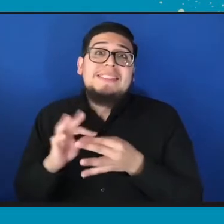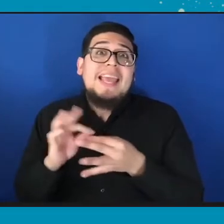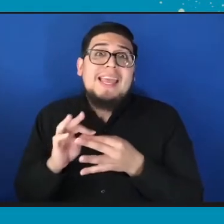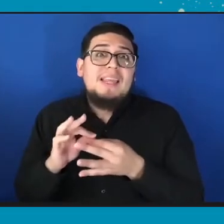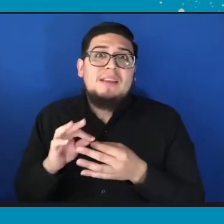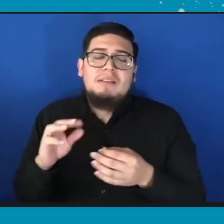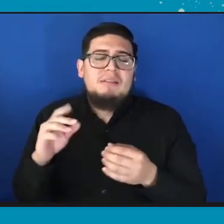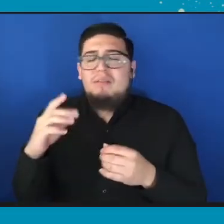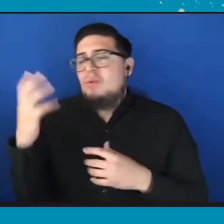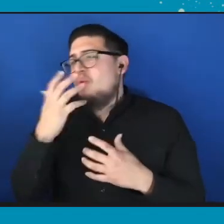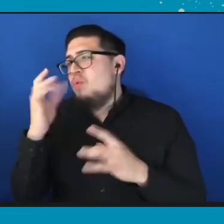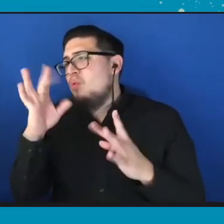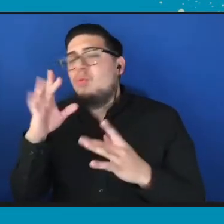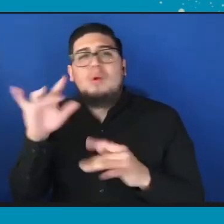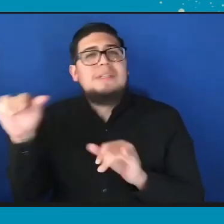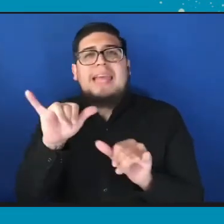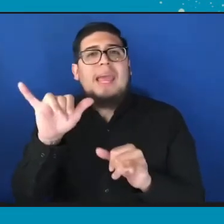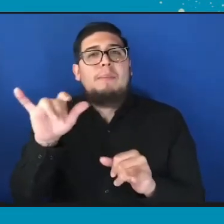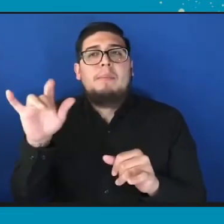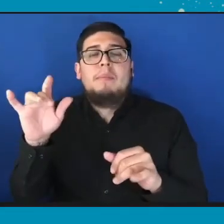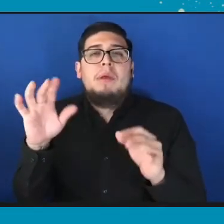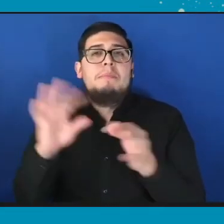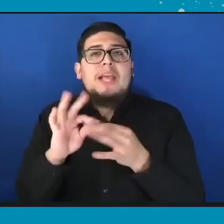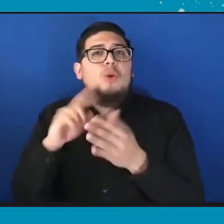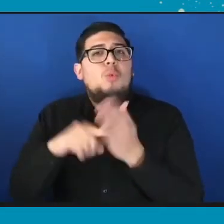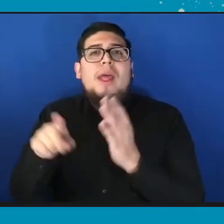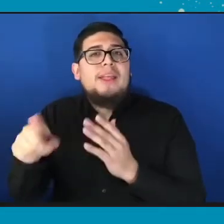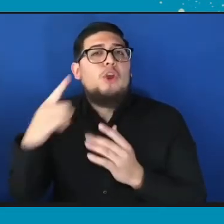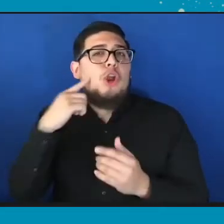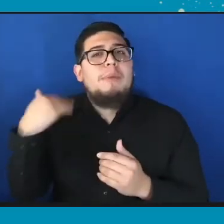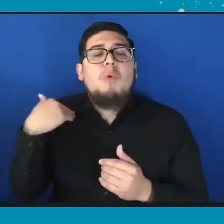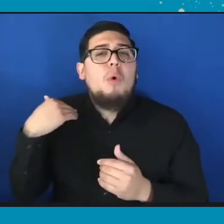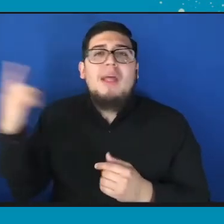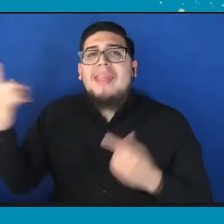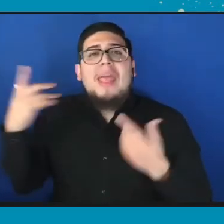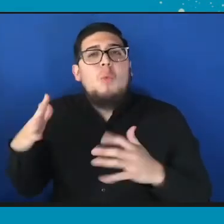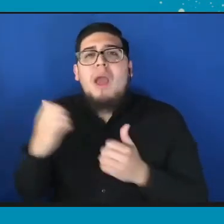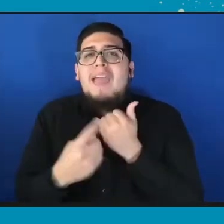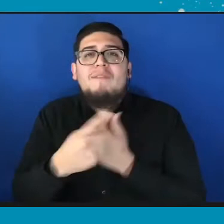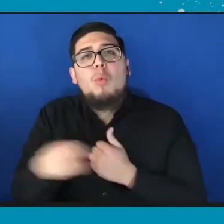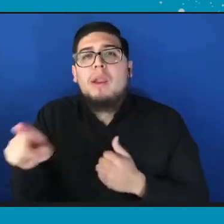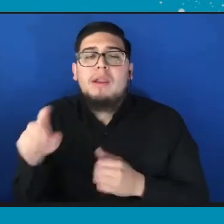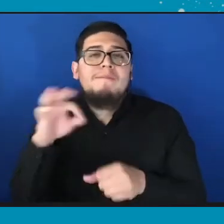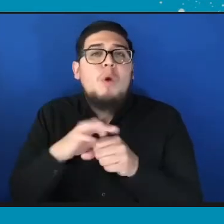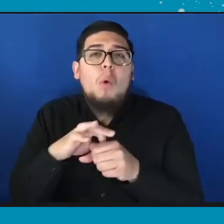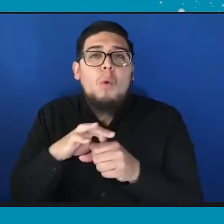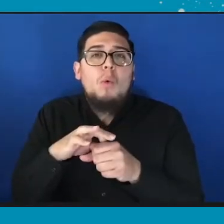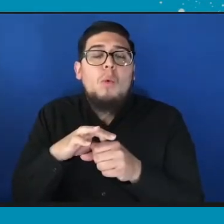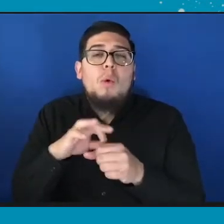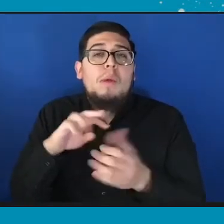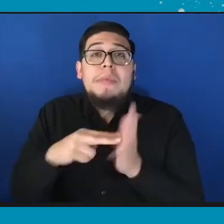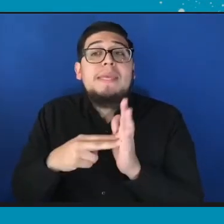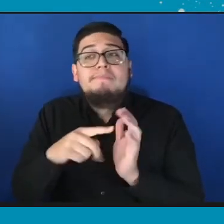before, that they don't want everybody to vote. And elections are not won by a